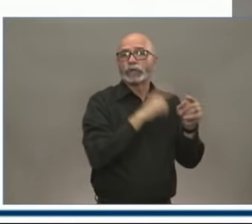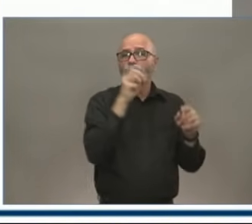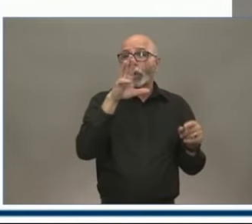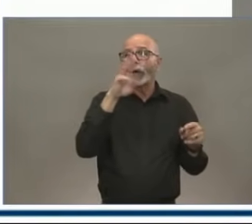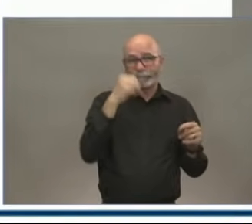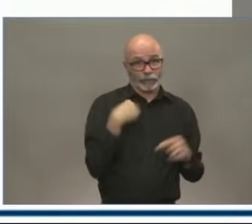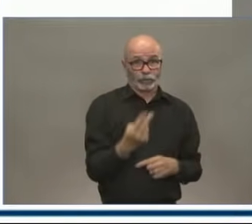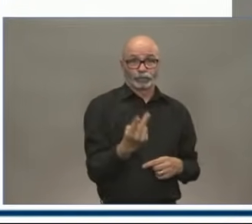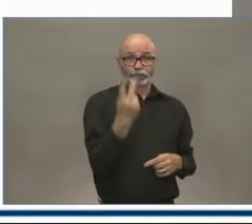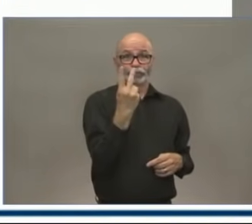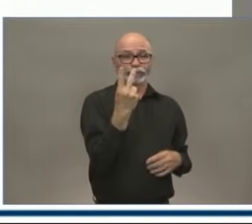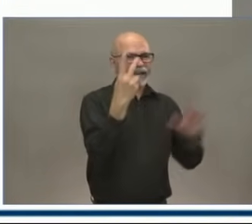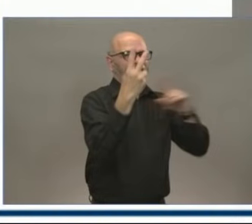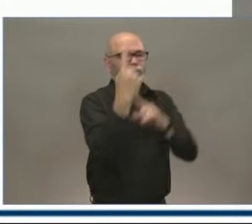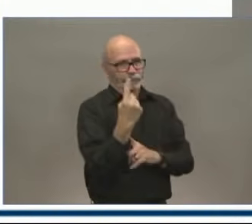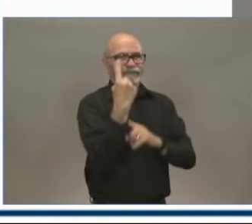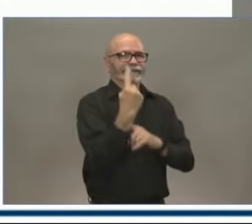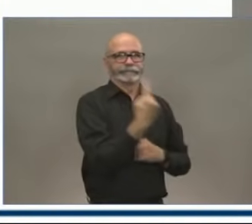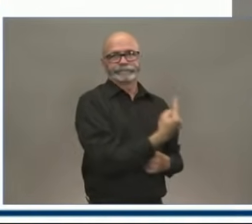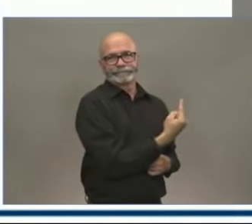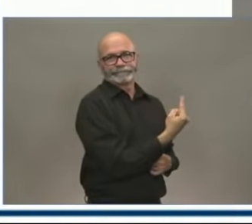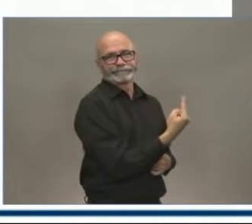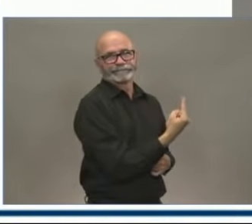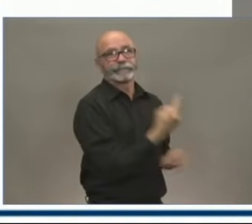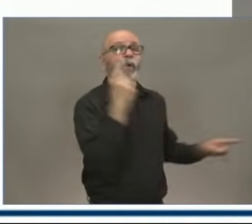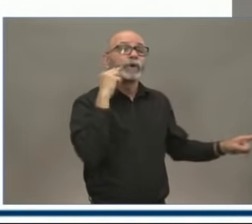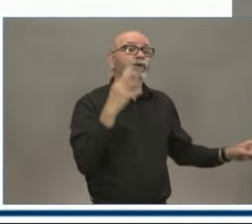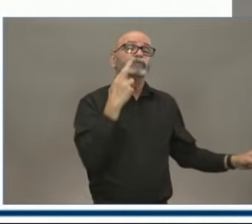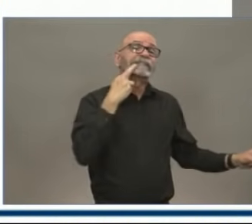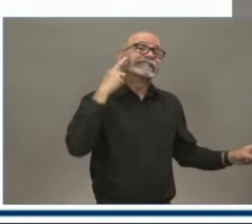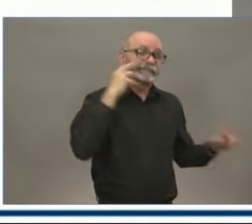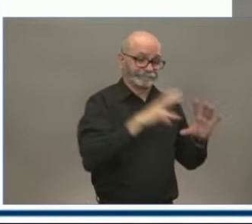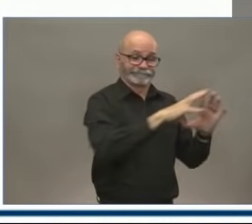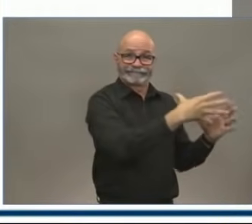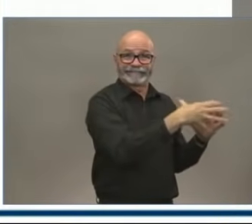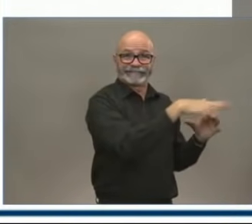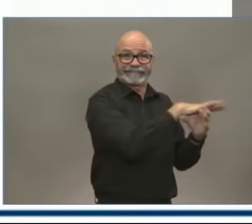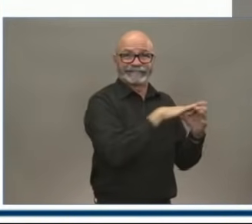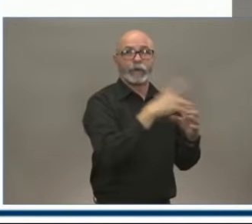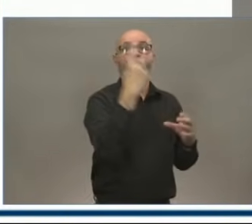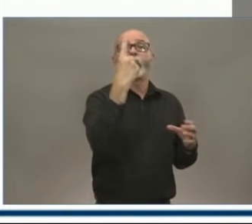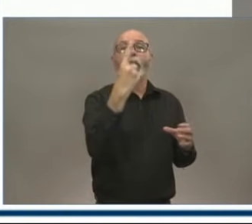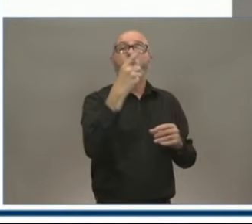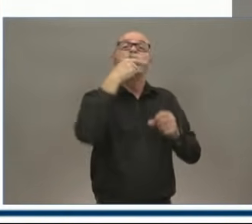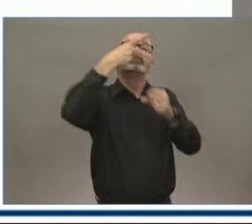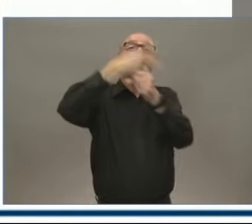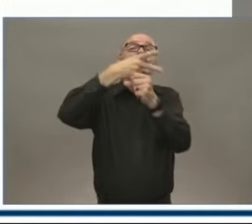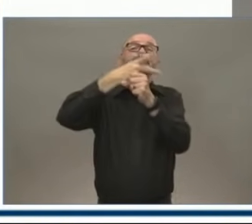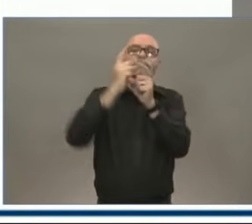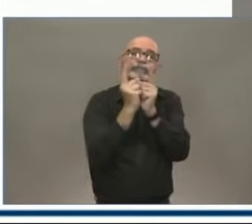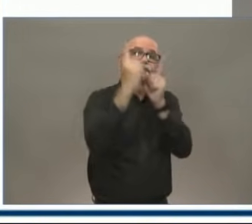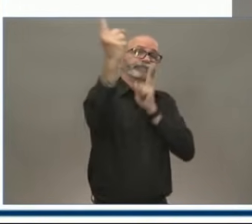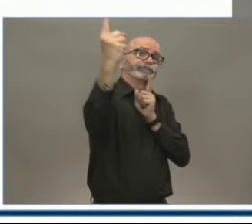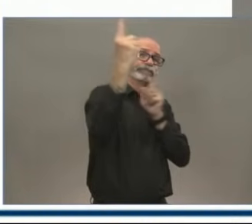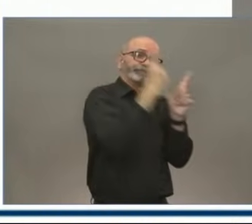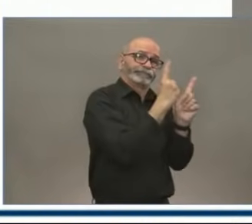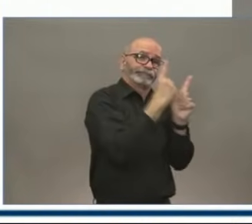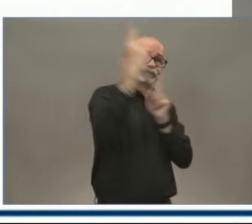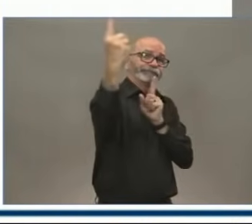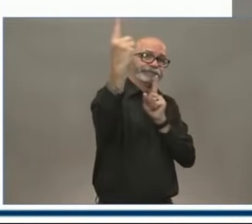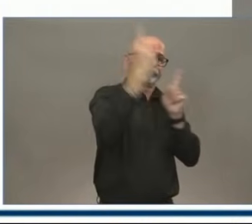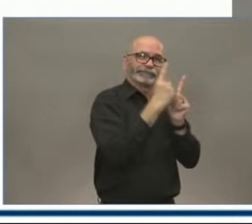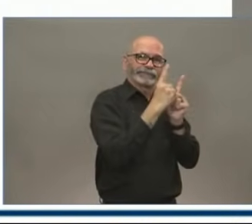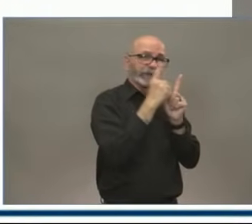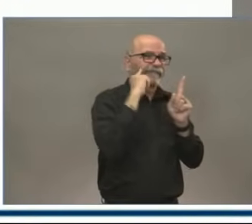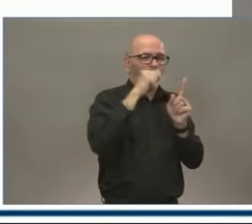So that means every resident can have one designated caregiver, and this applies across the province.